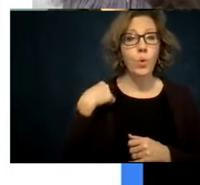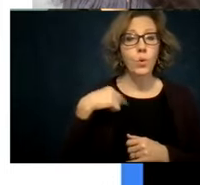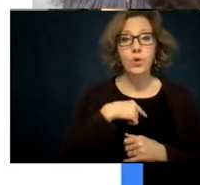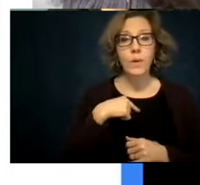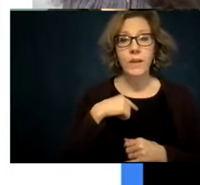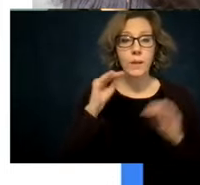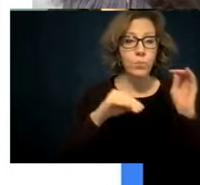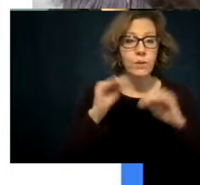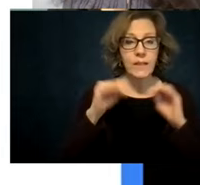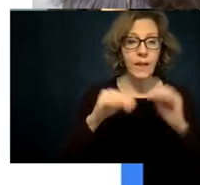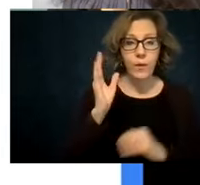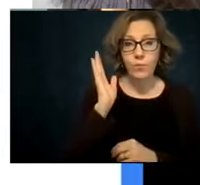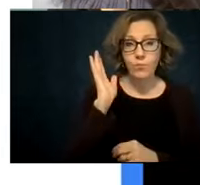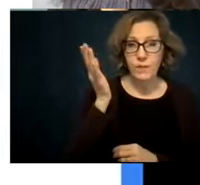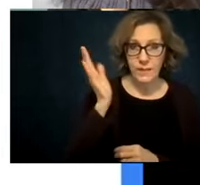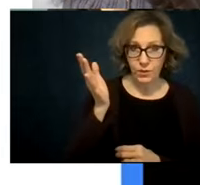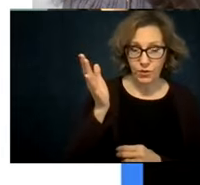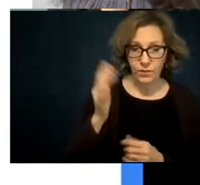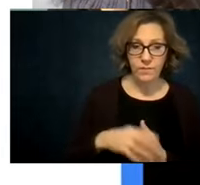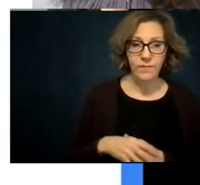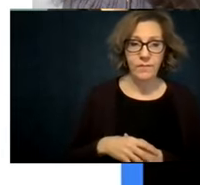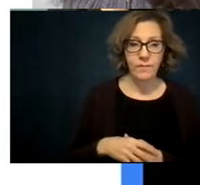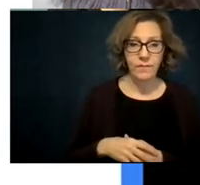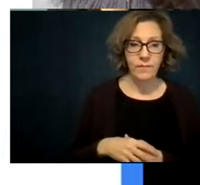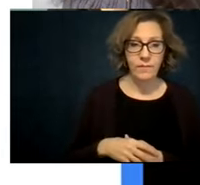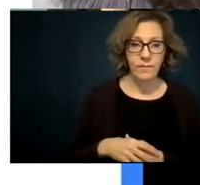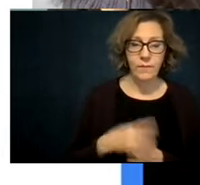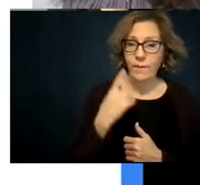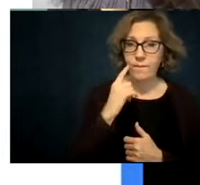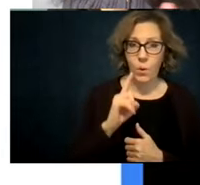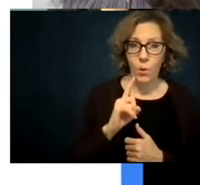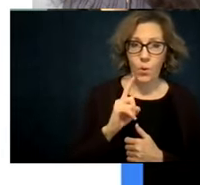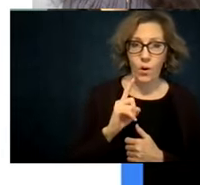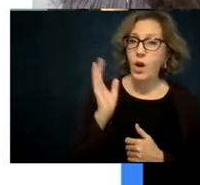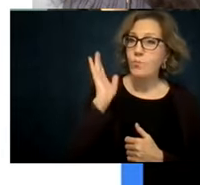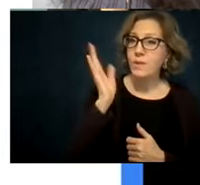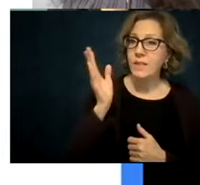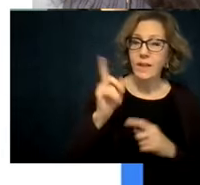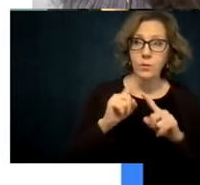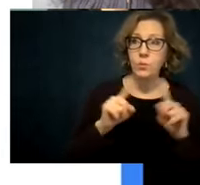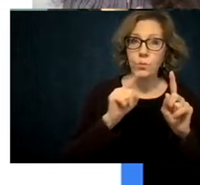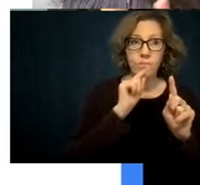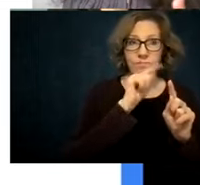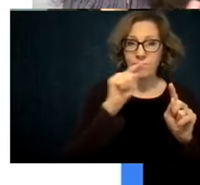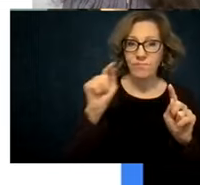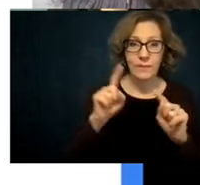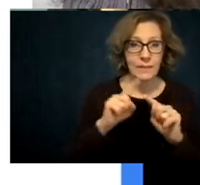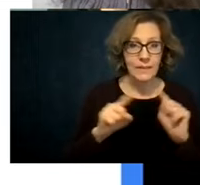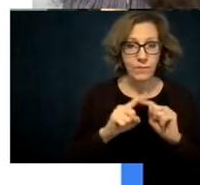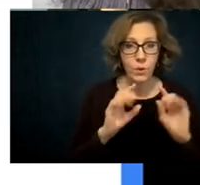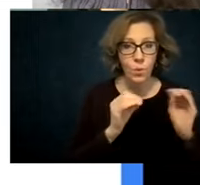to present to, you know, different organizations,